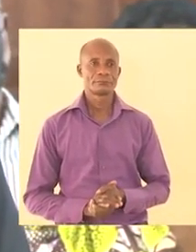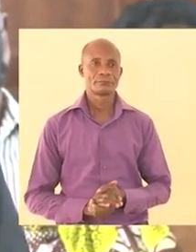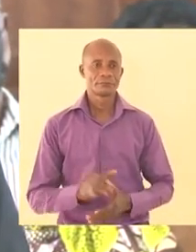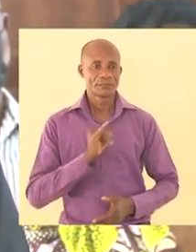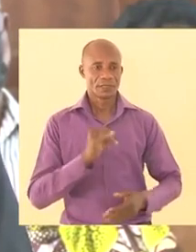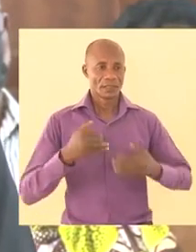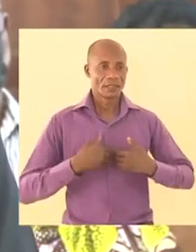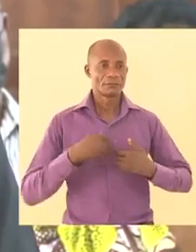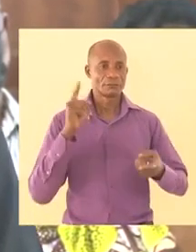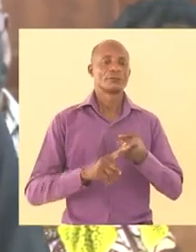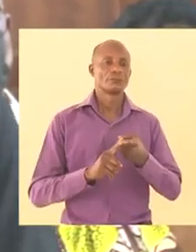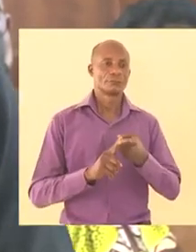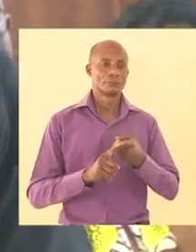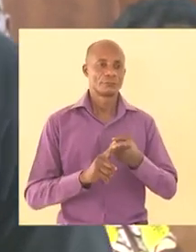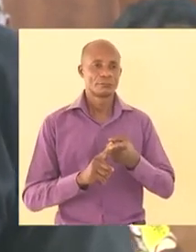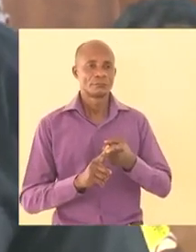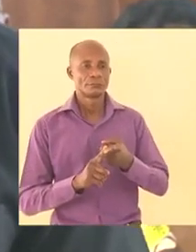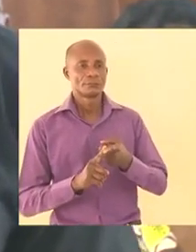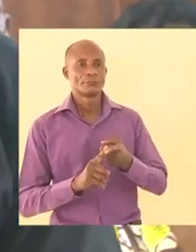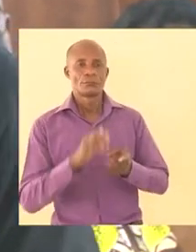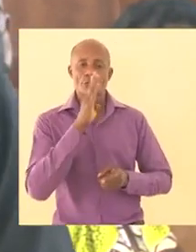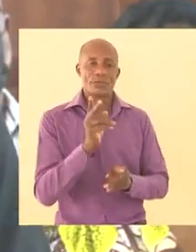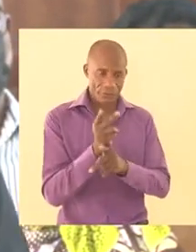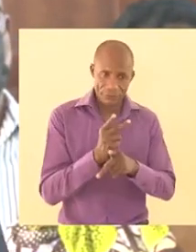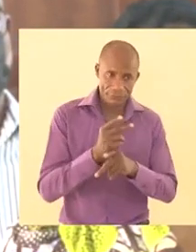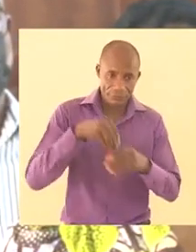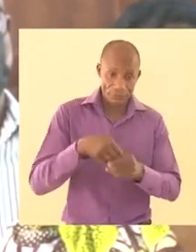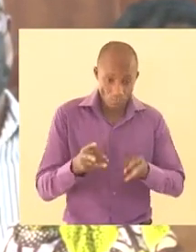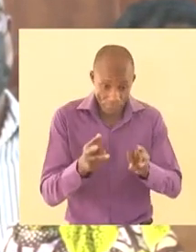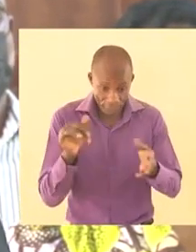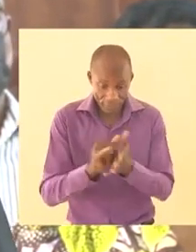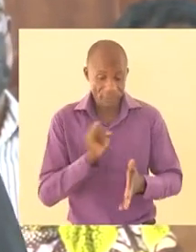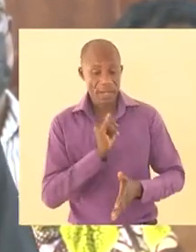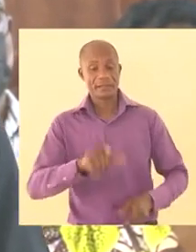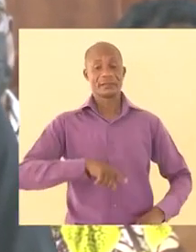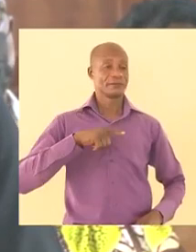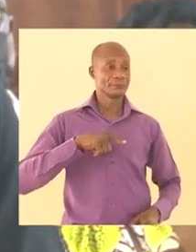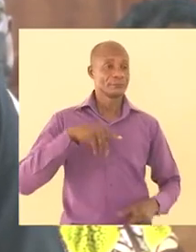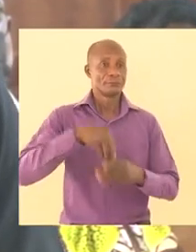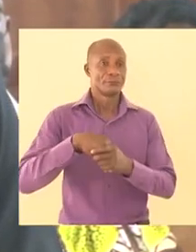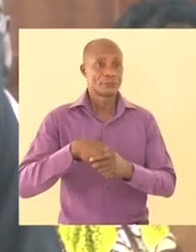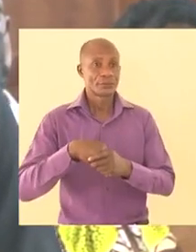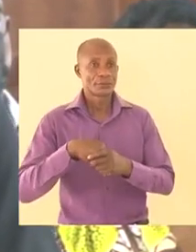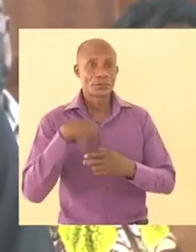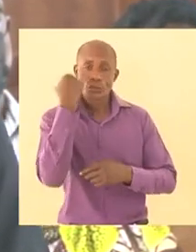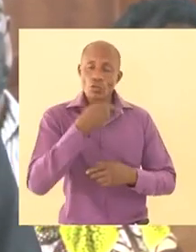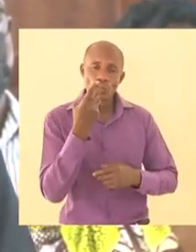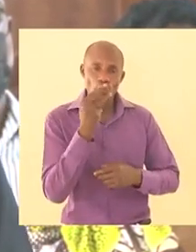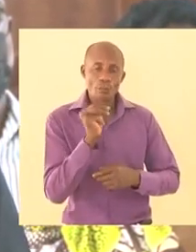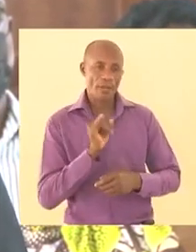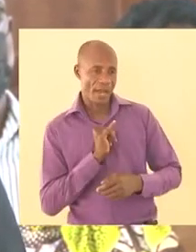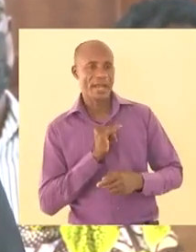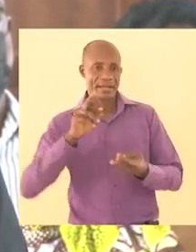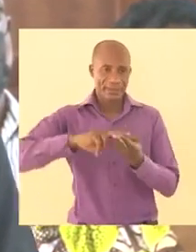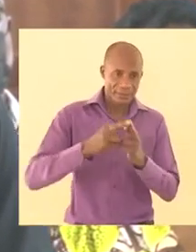So I have to exercise discretion in the way that I live. You know, in whom I associate